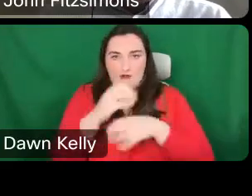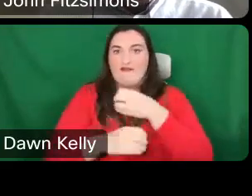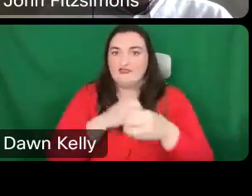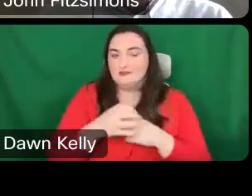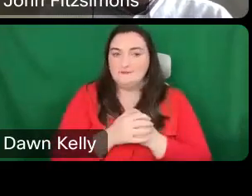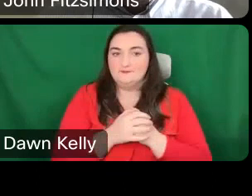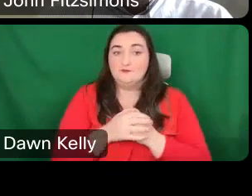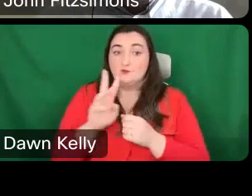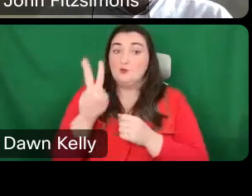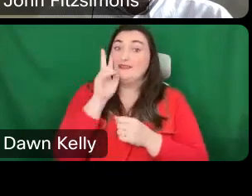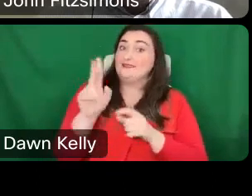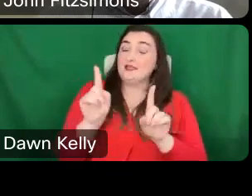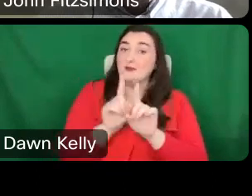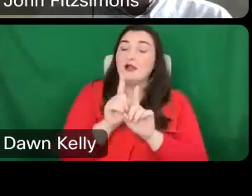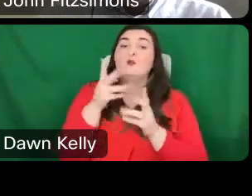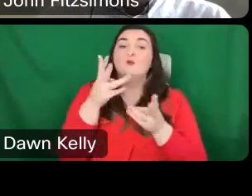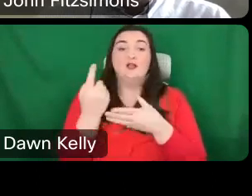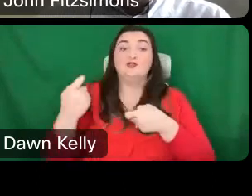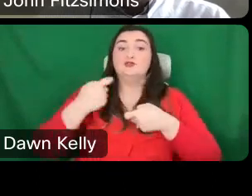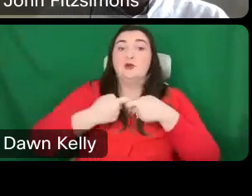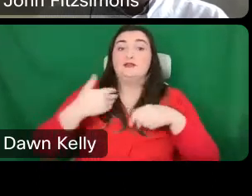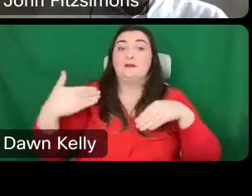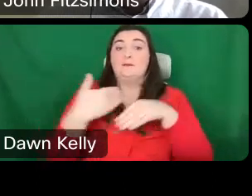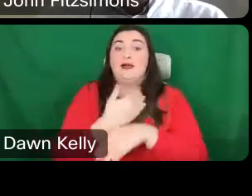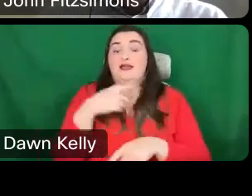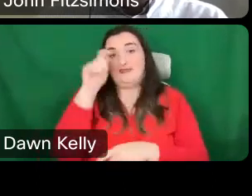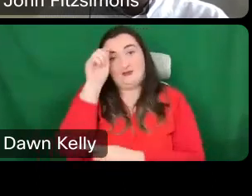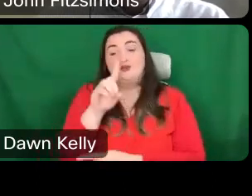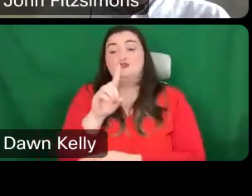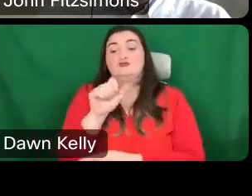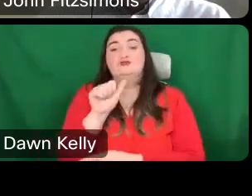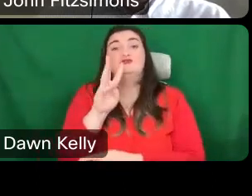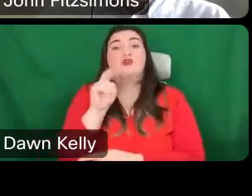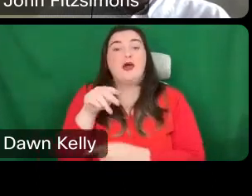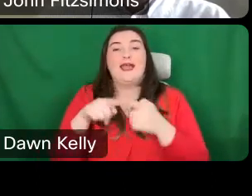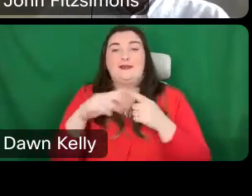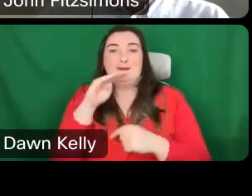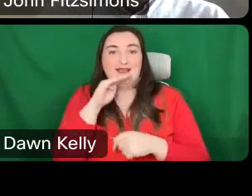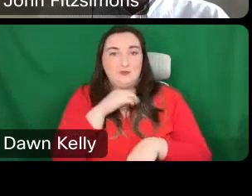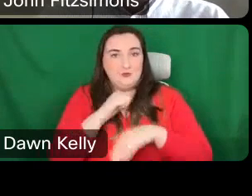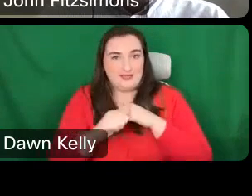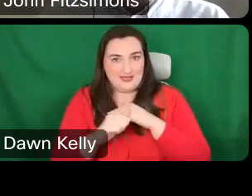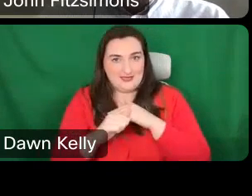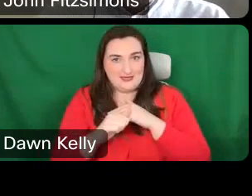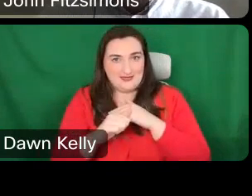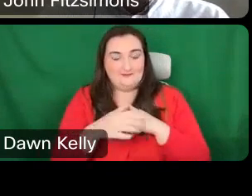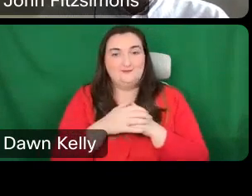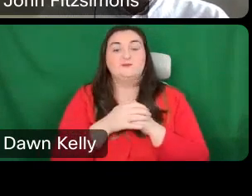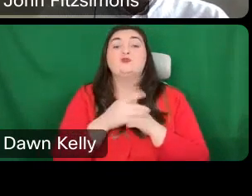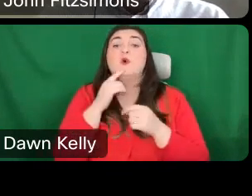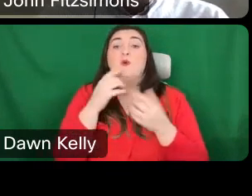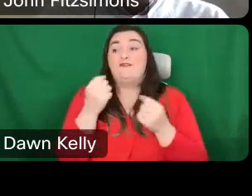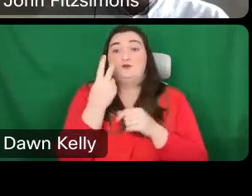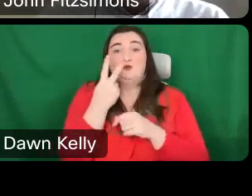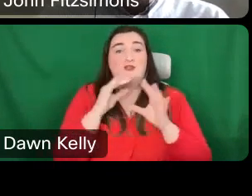you can see there as well, we will be joined by, I think, John and Michael today, two Irish Sign Language